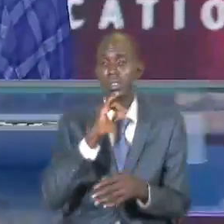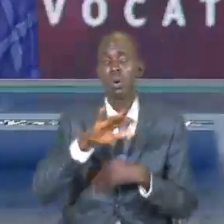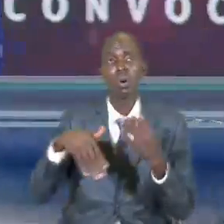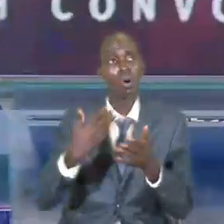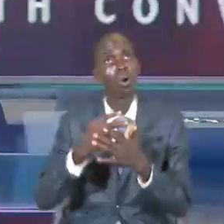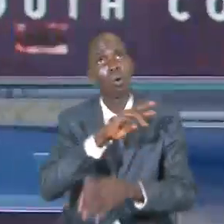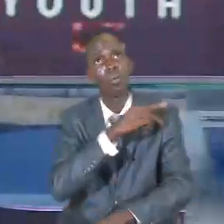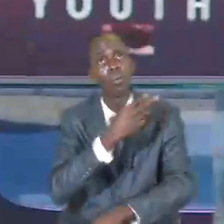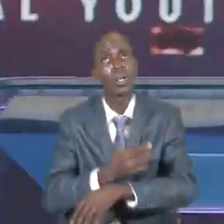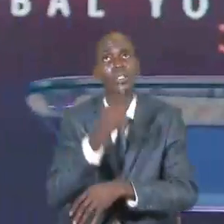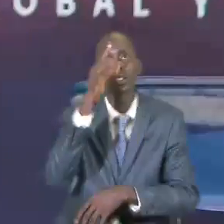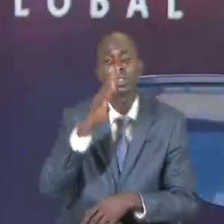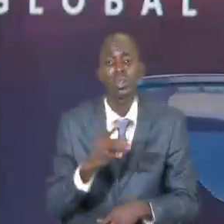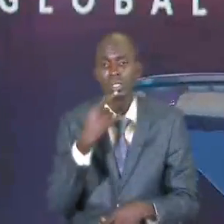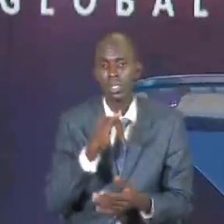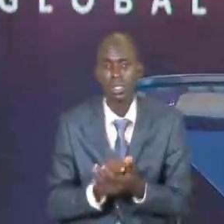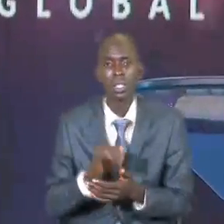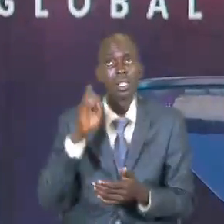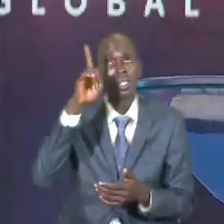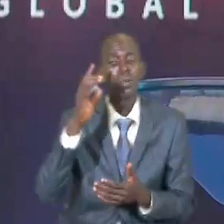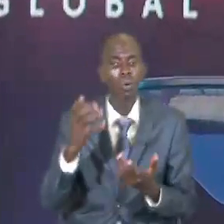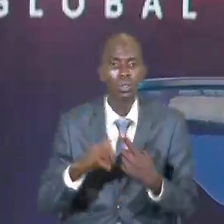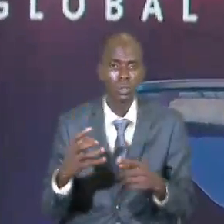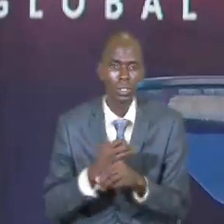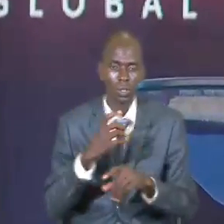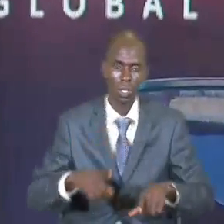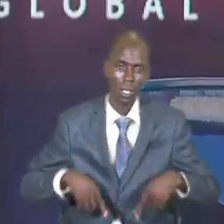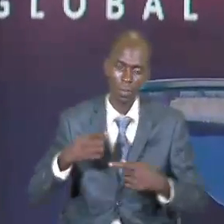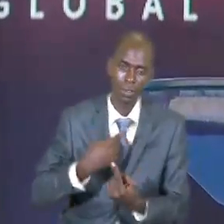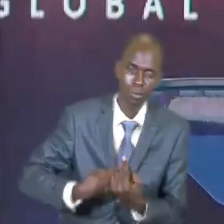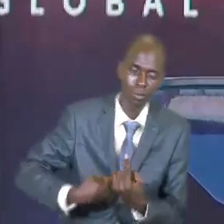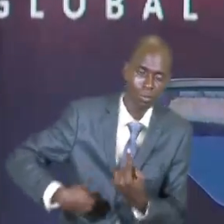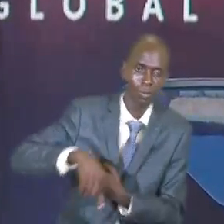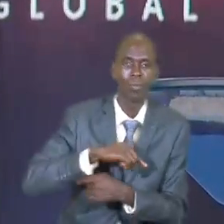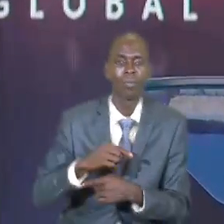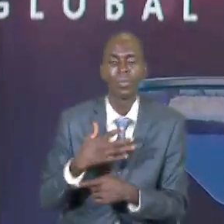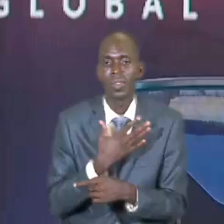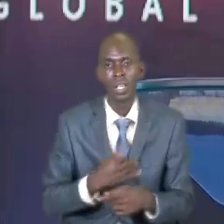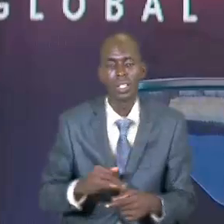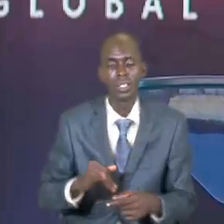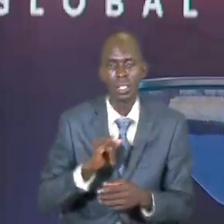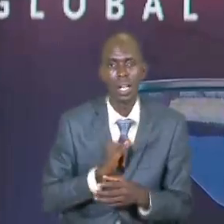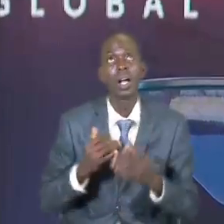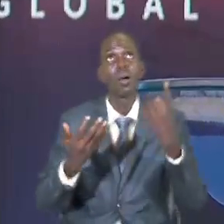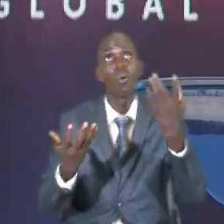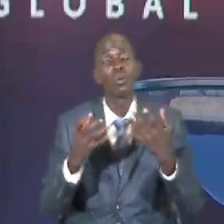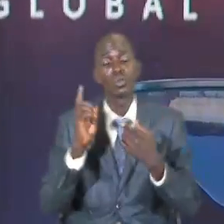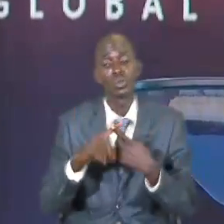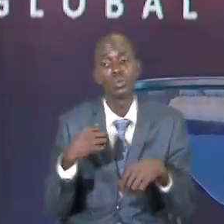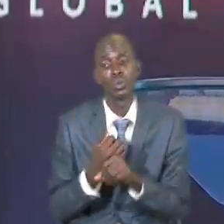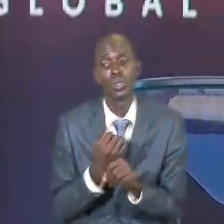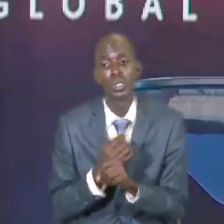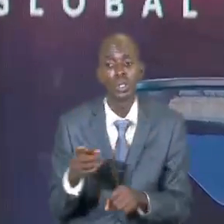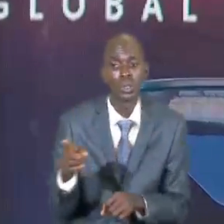your life and turn your life around and change your life. And I want to make you a conqueror. Let me use the language you